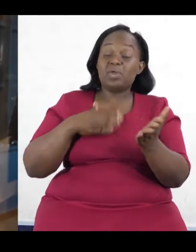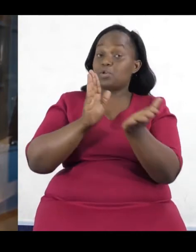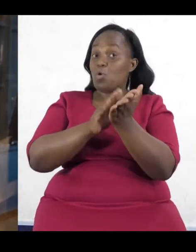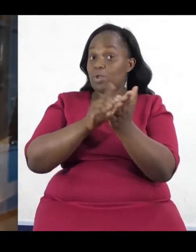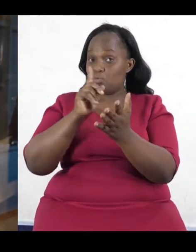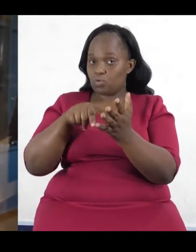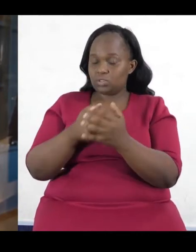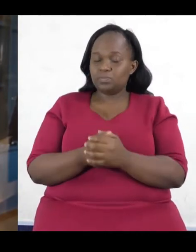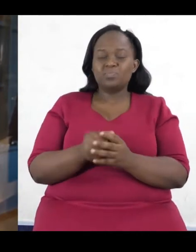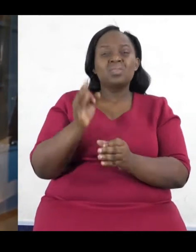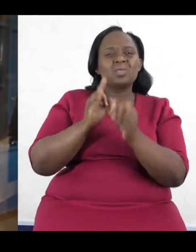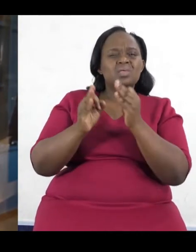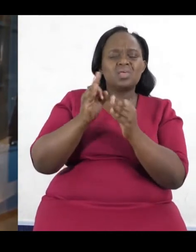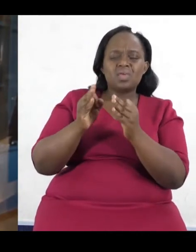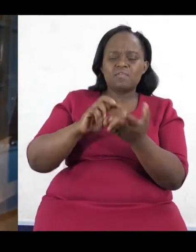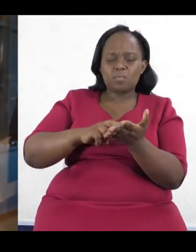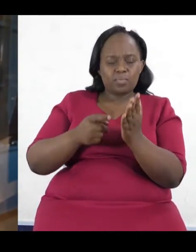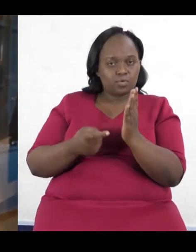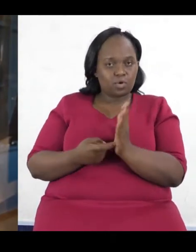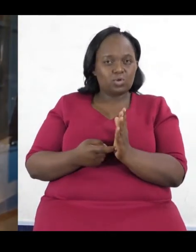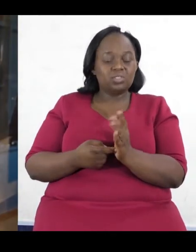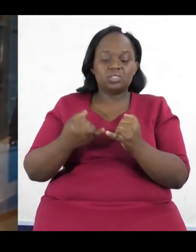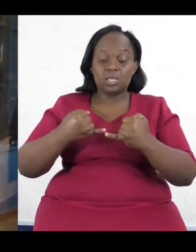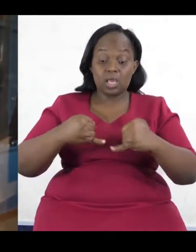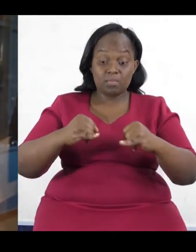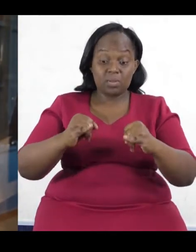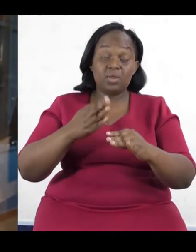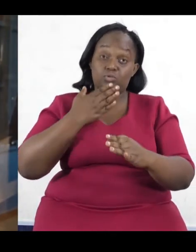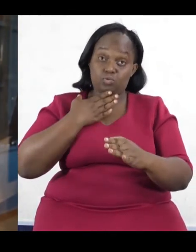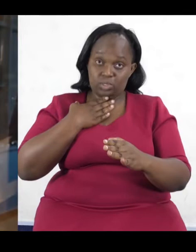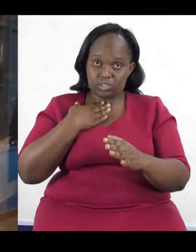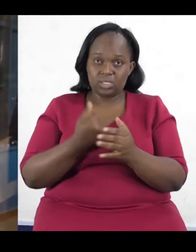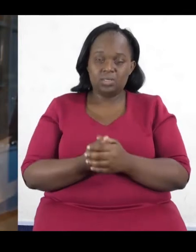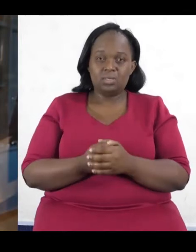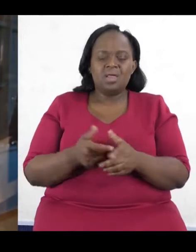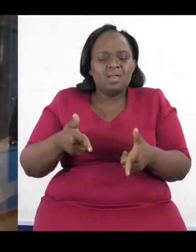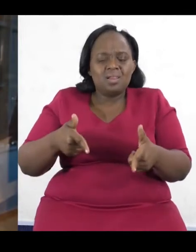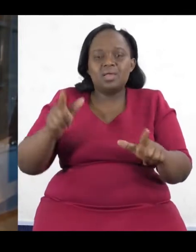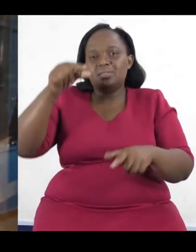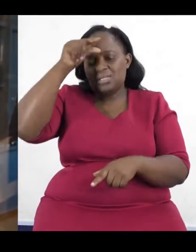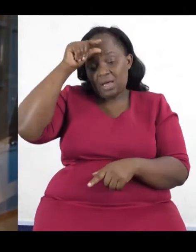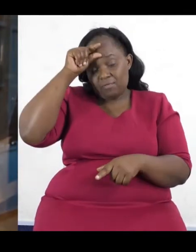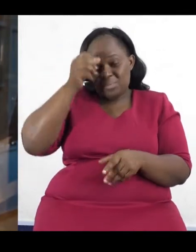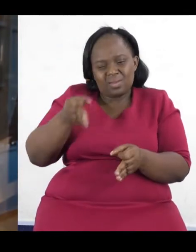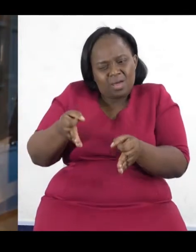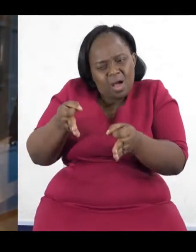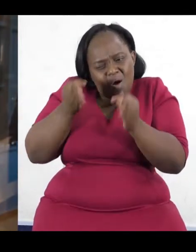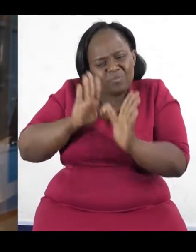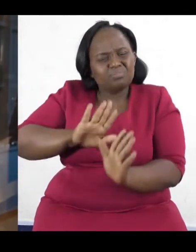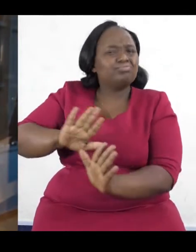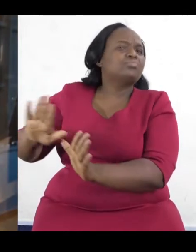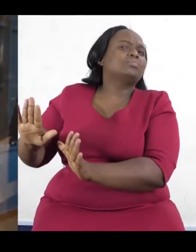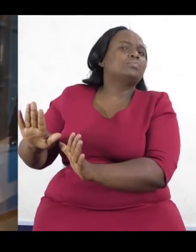if a project is being implemented, okay, let the government officers keep